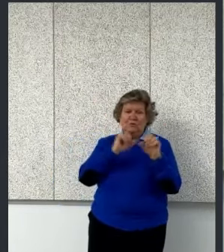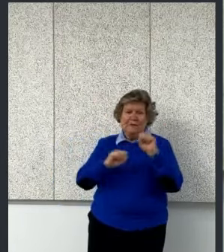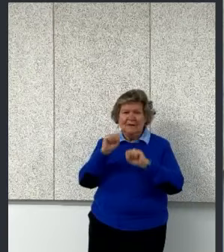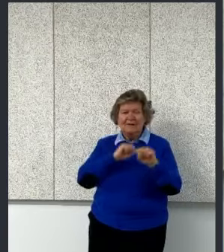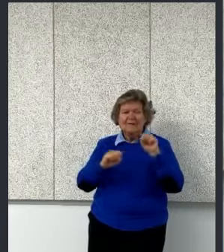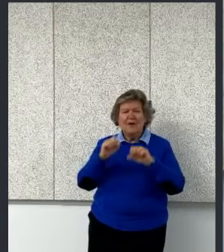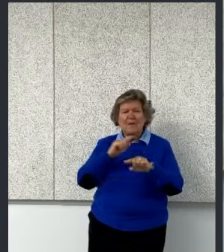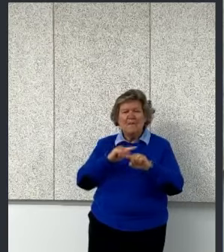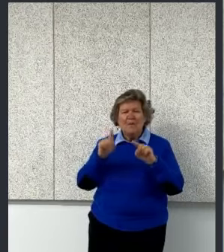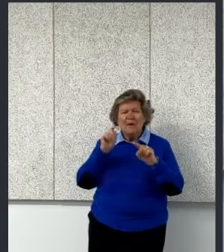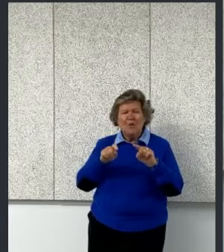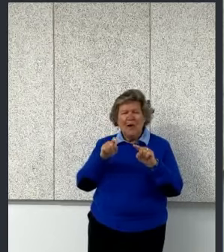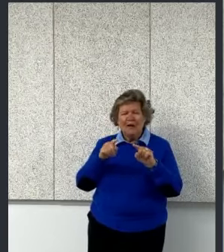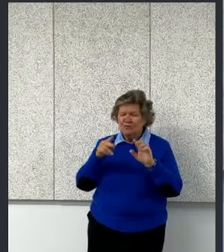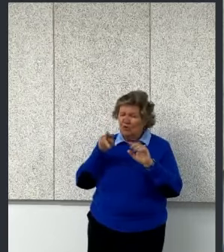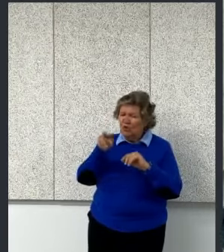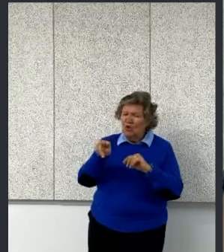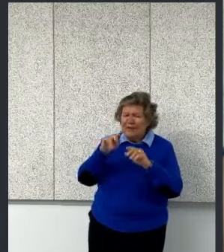indicator species